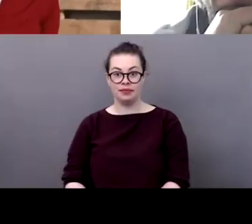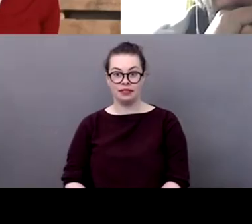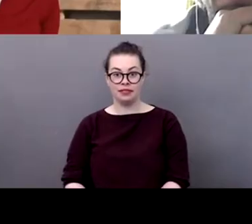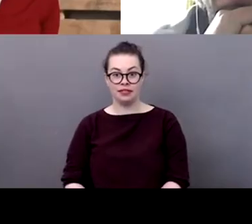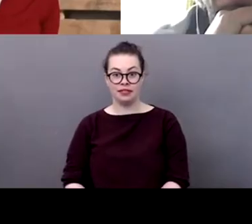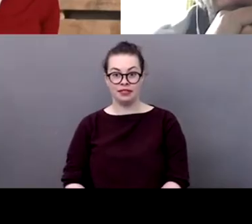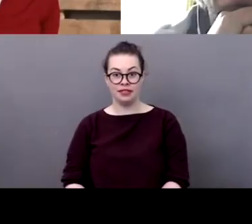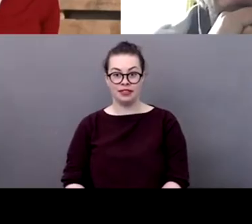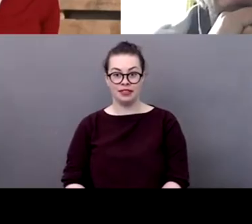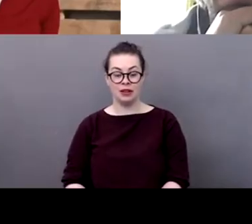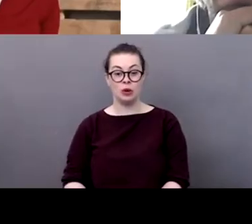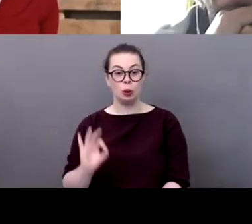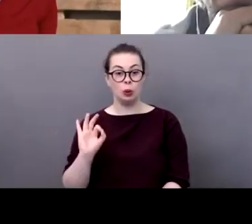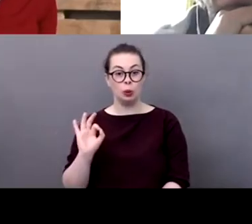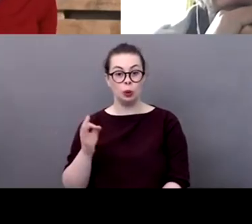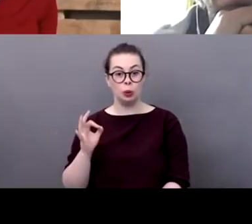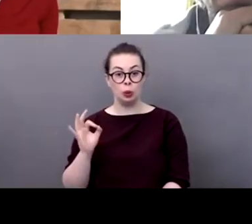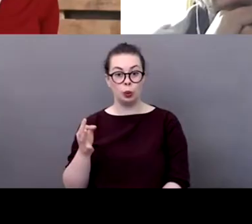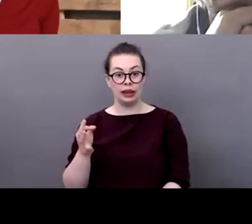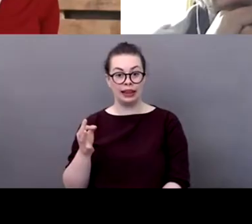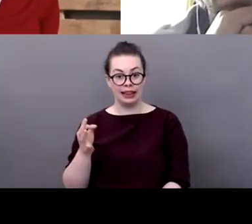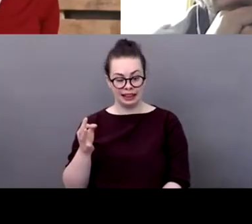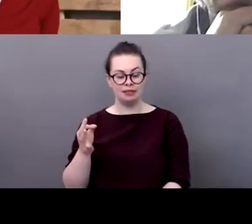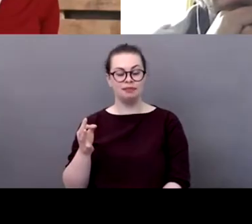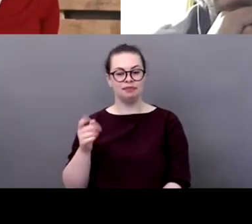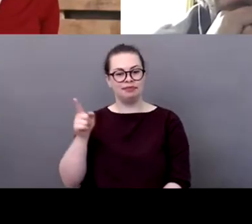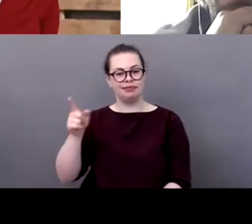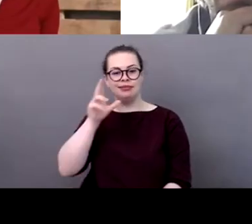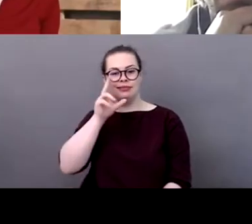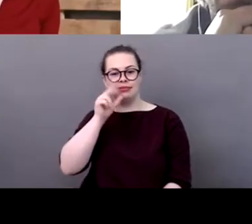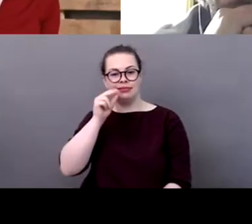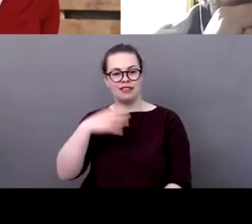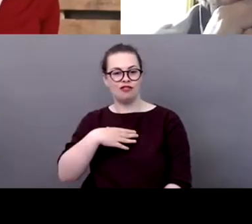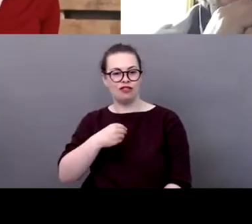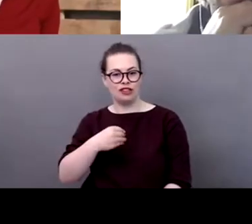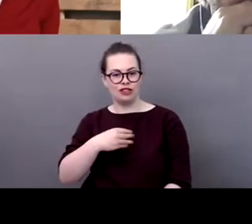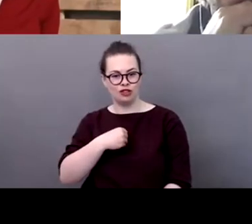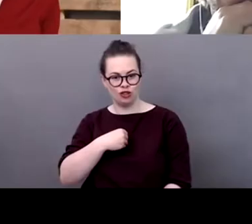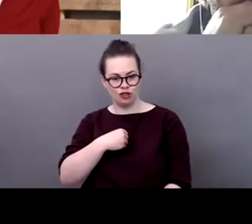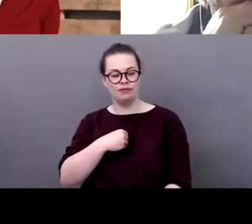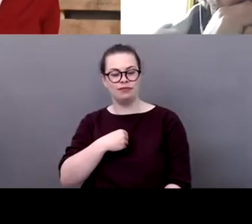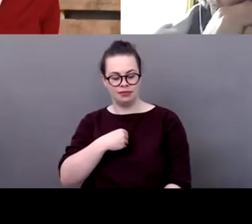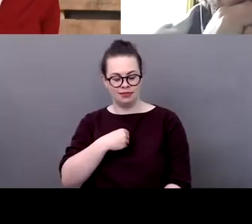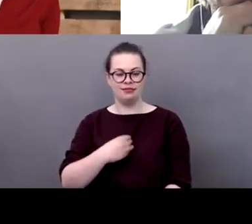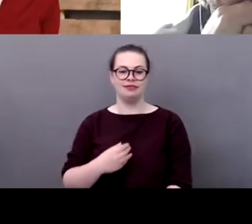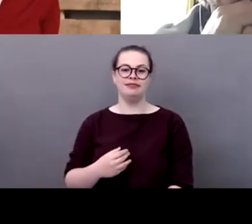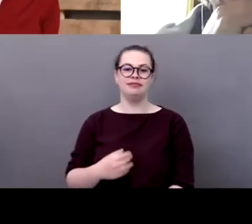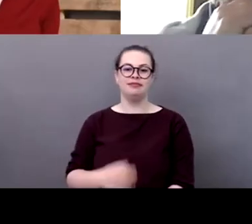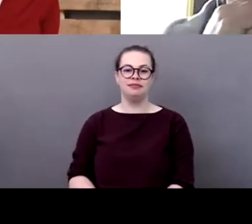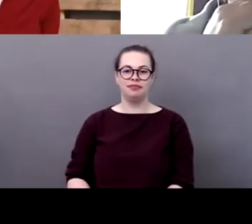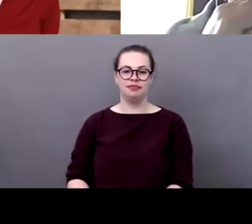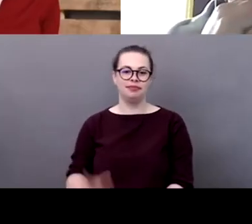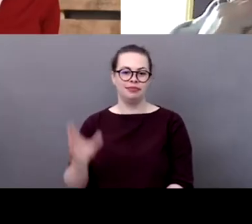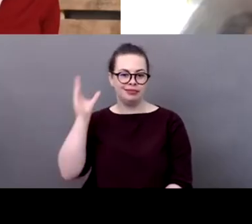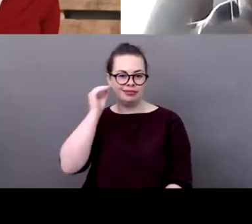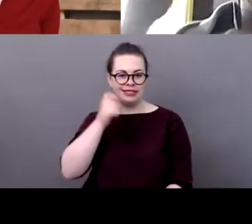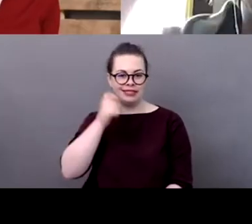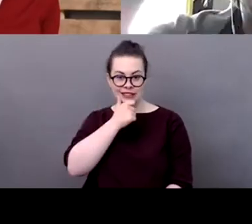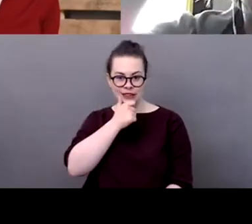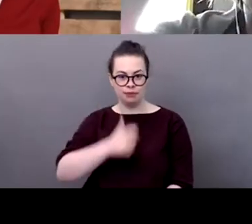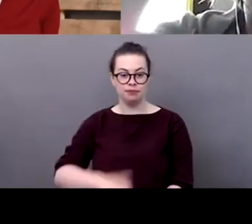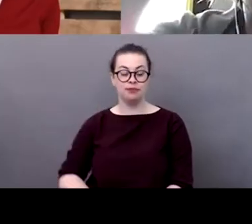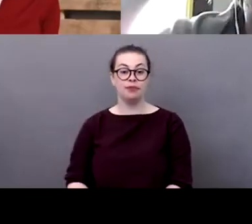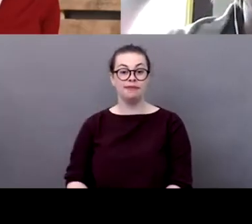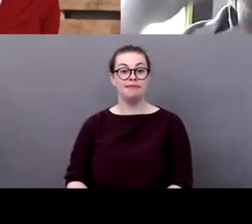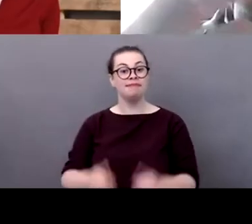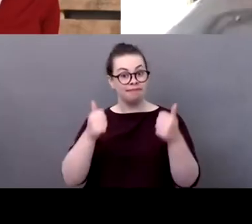Oui, ben bonjour. Merci de m'avoir invité tout d'abord. Bon, je suis effectivement député européen, c'est ma 4e législature.